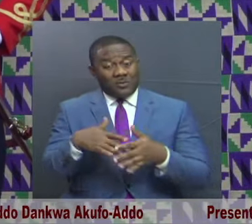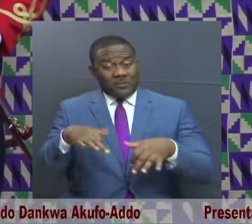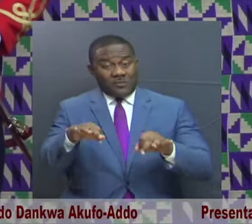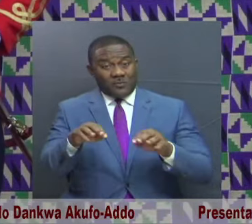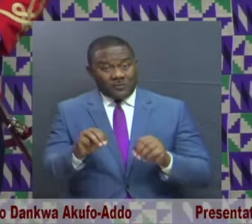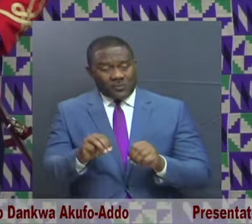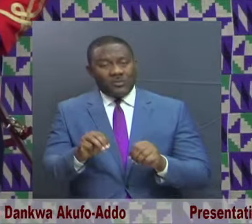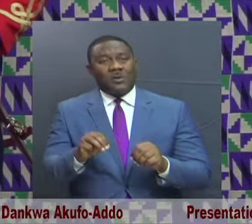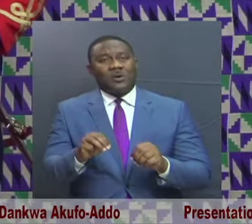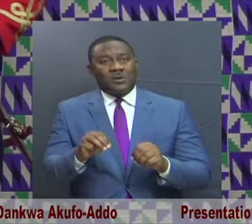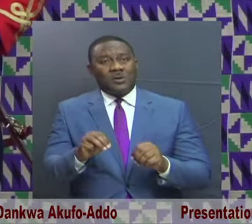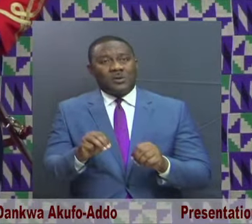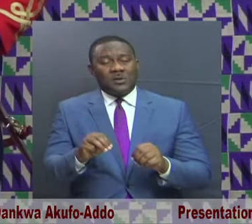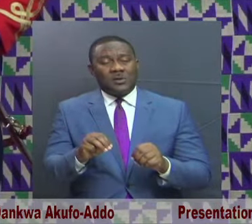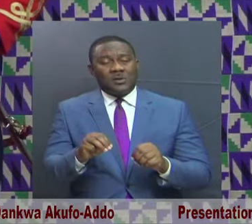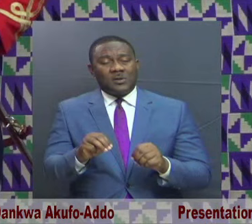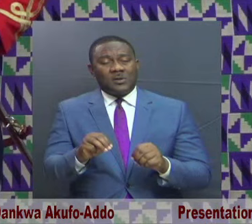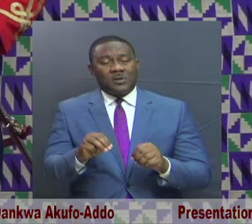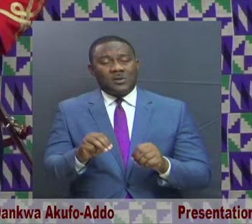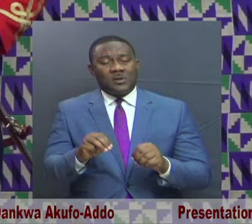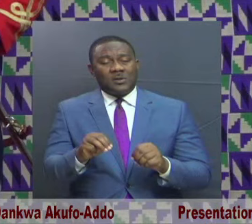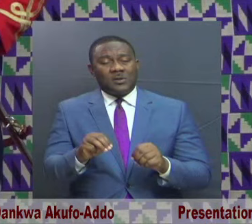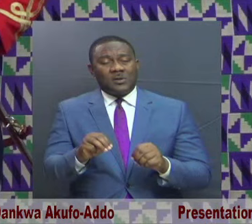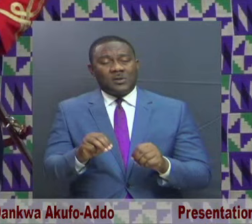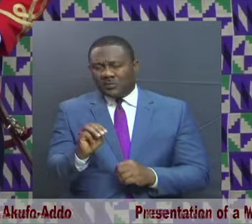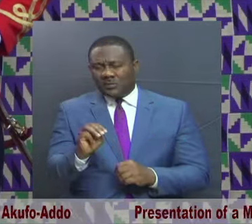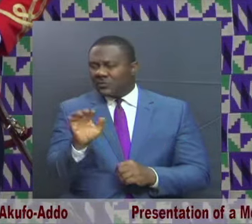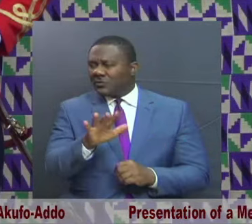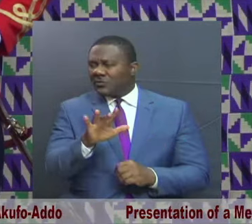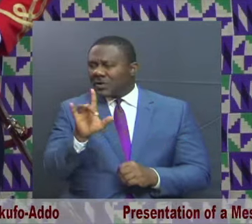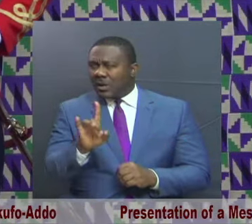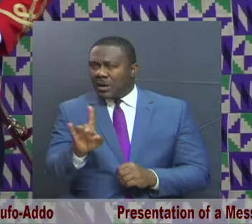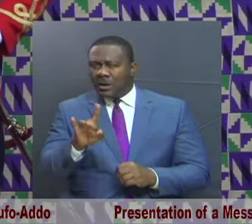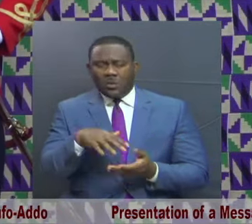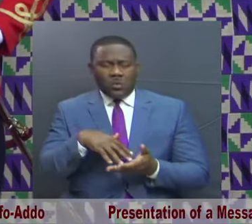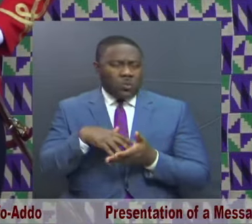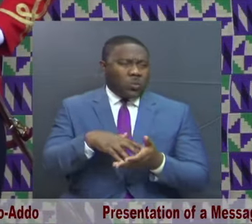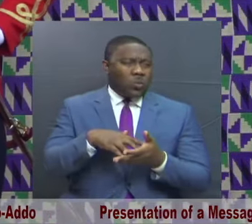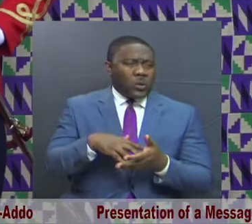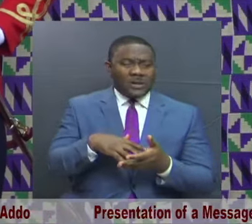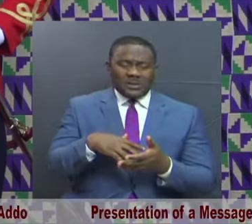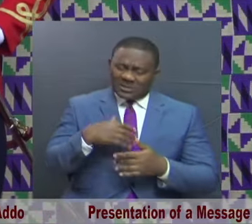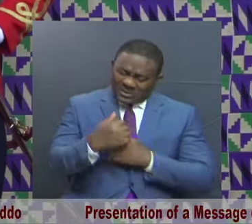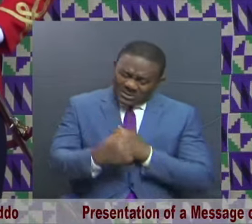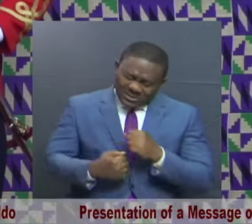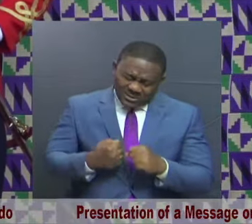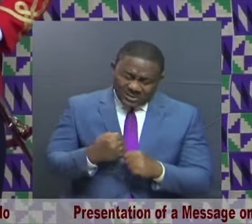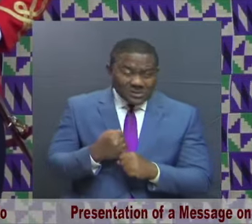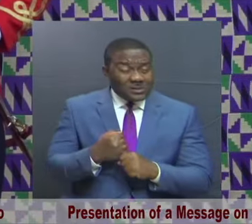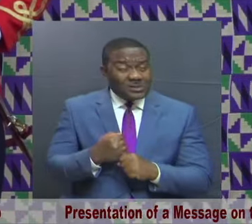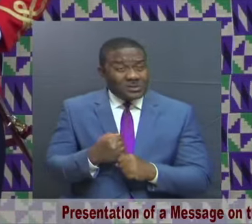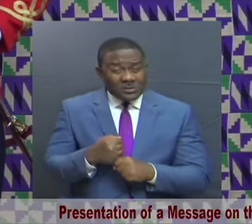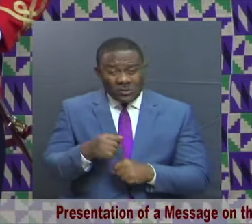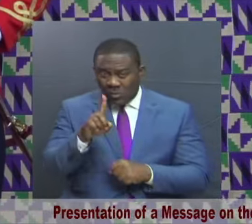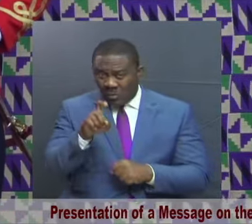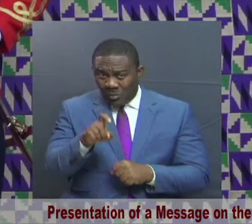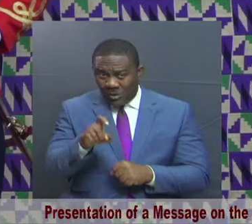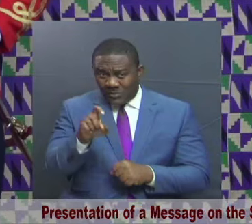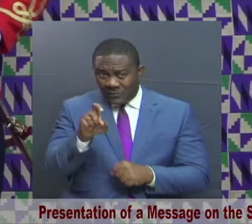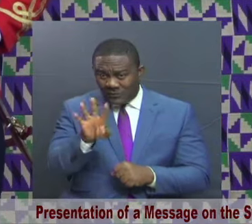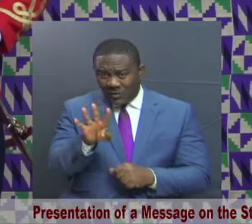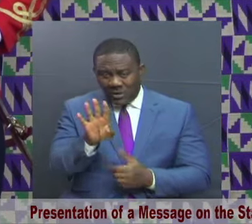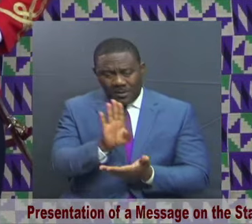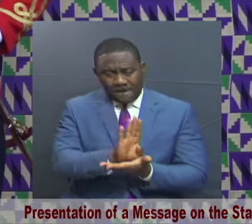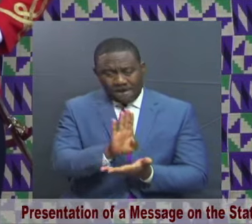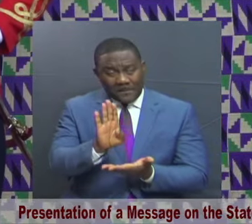governmental Forum of 58 of the most climate vulnerable countries representing some 1.4 billion